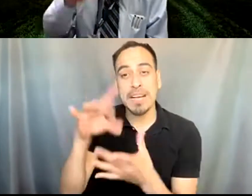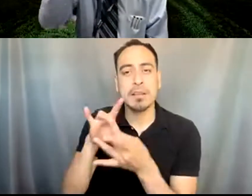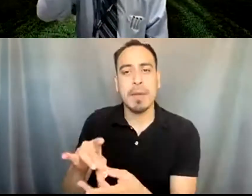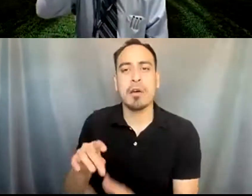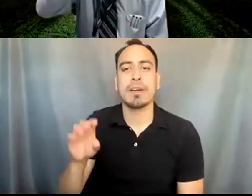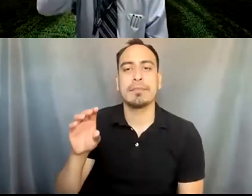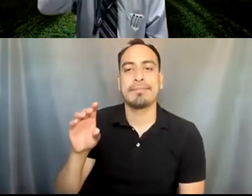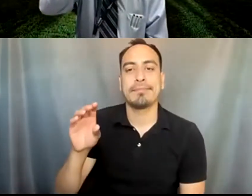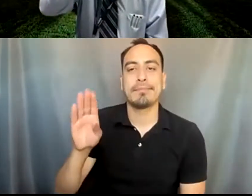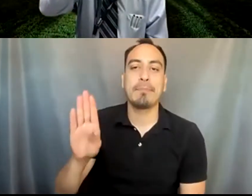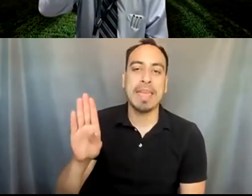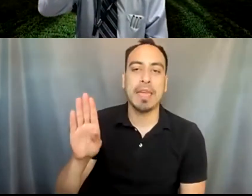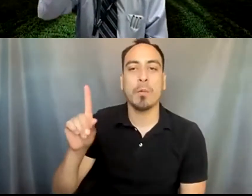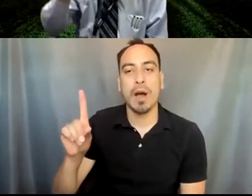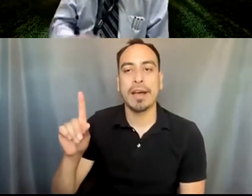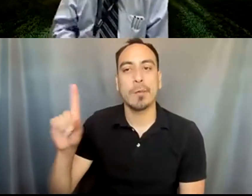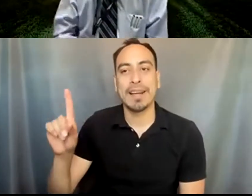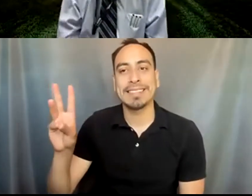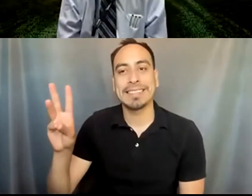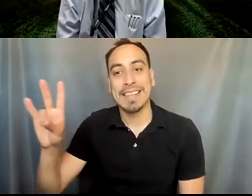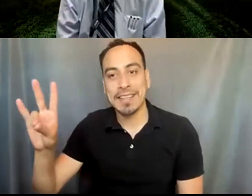B1617 that is